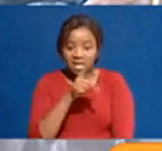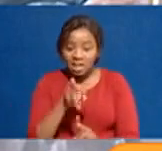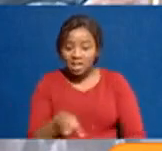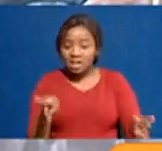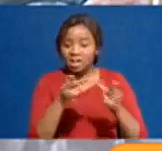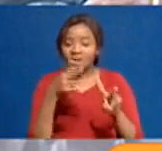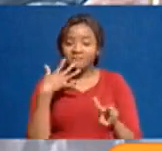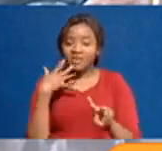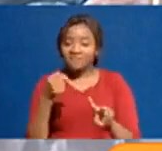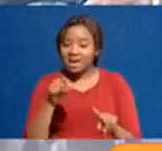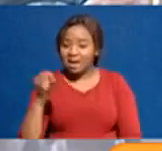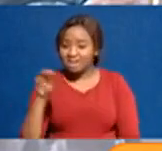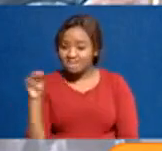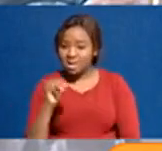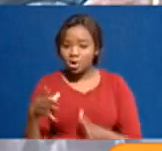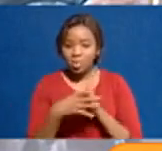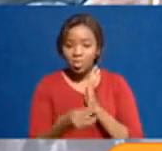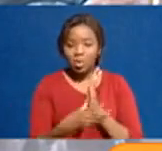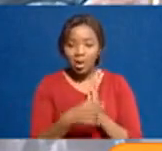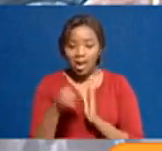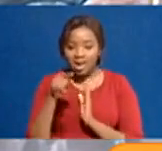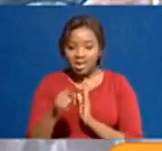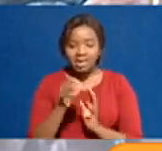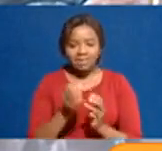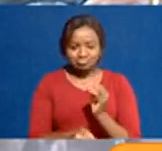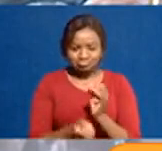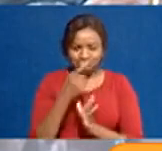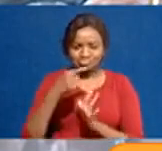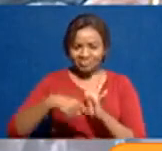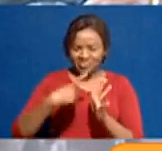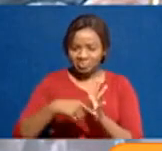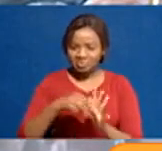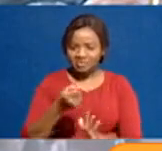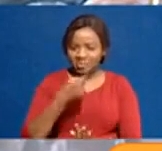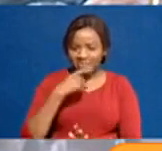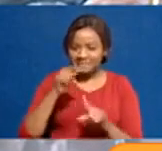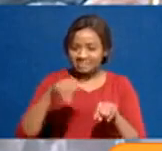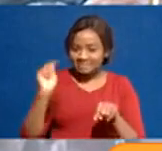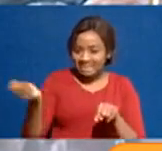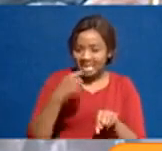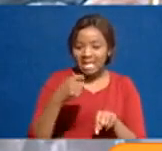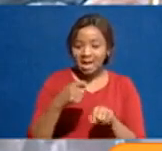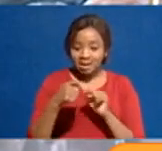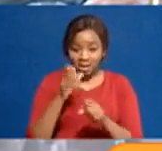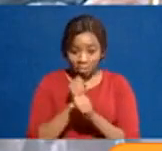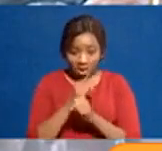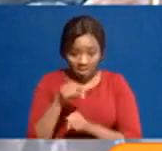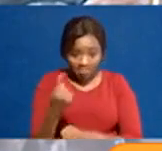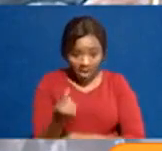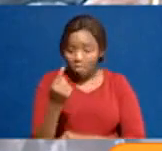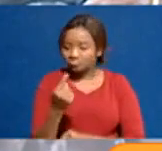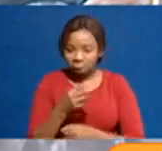$500 million will produce vaccines for Kenya and supply other African countries as well. President William Ruto made the